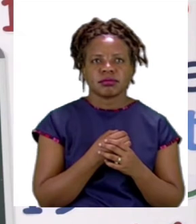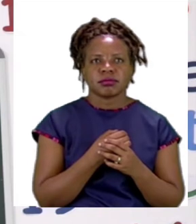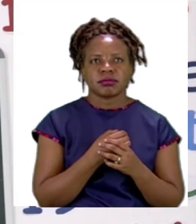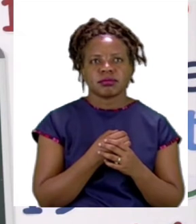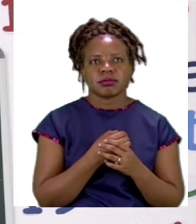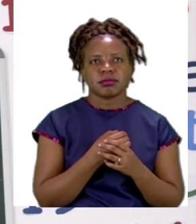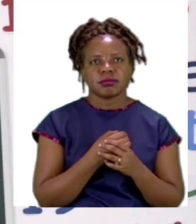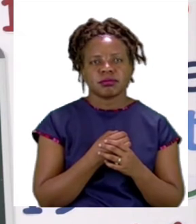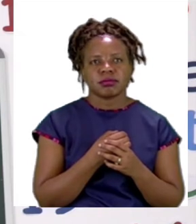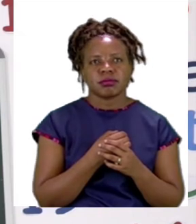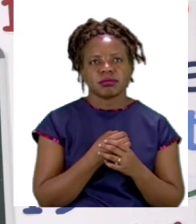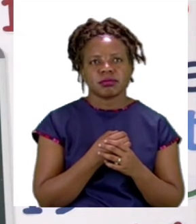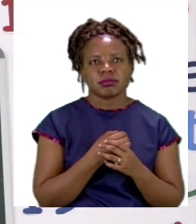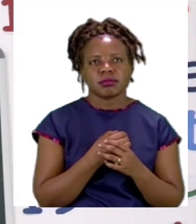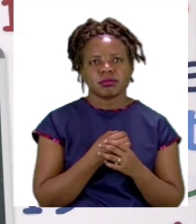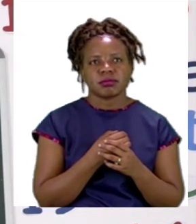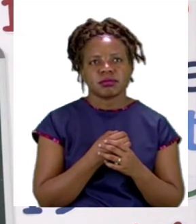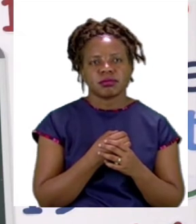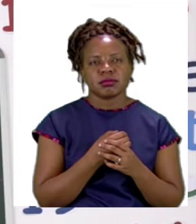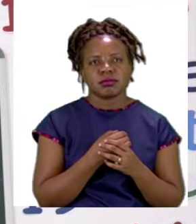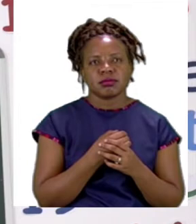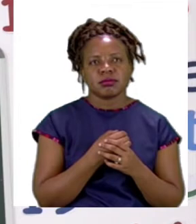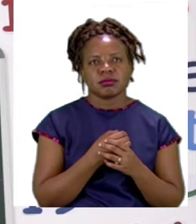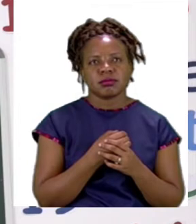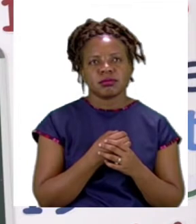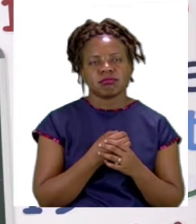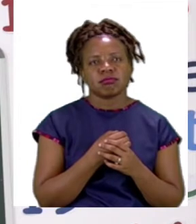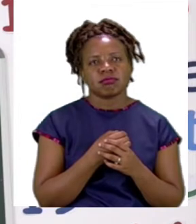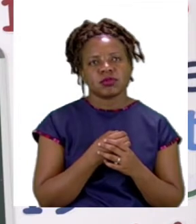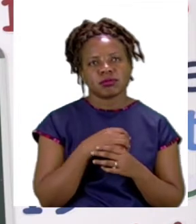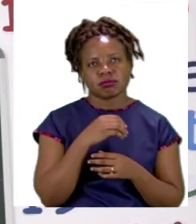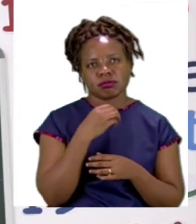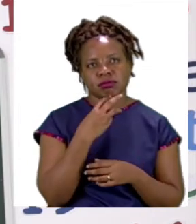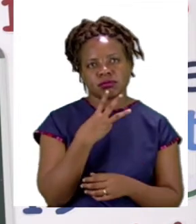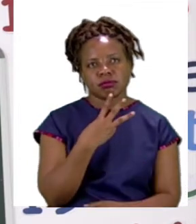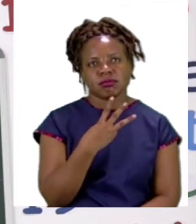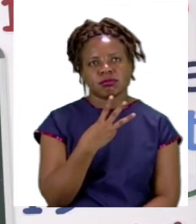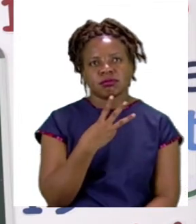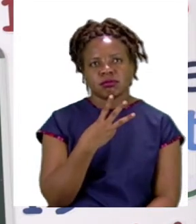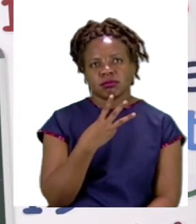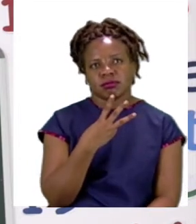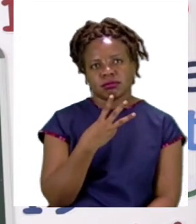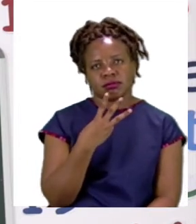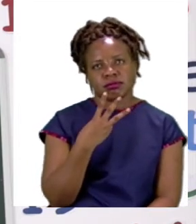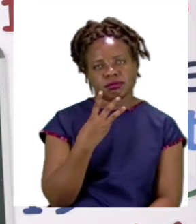this side. So if we take away 1 4, that means our new number